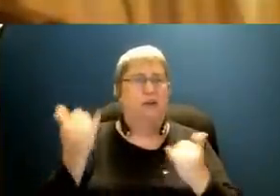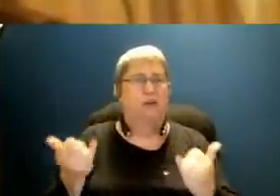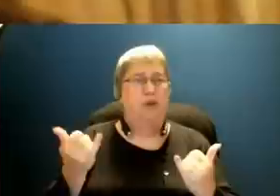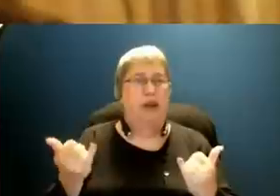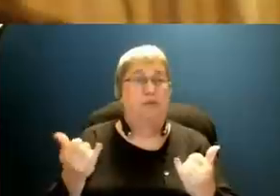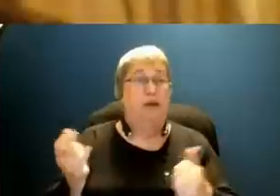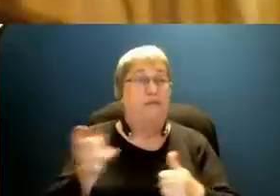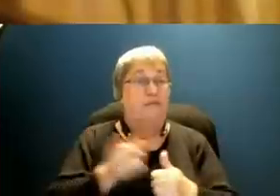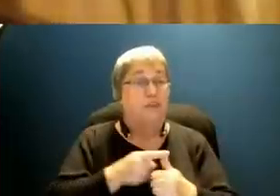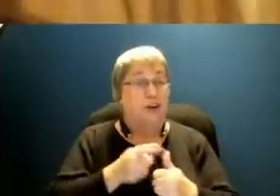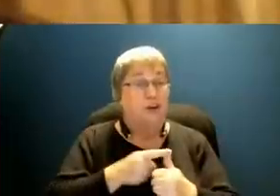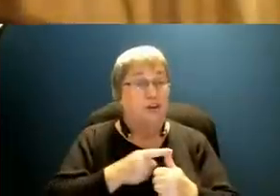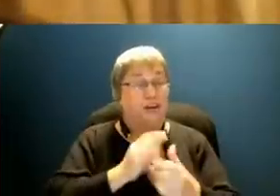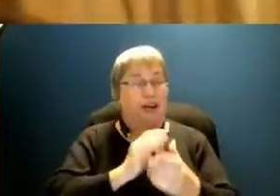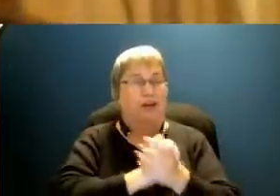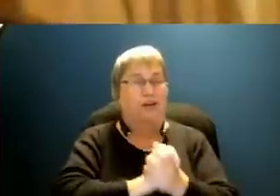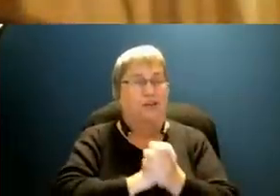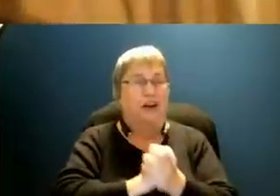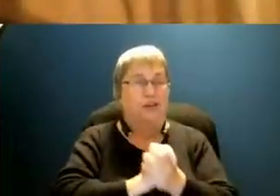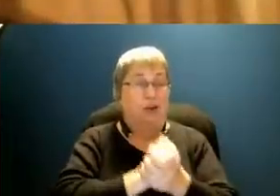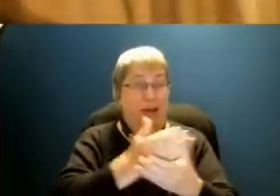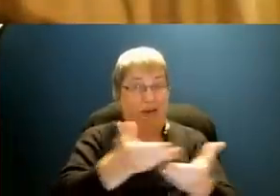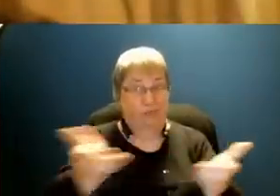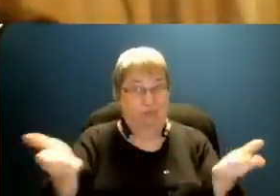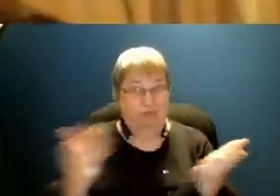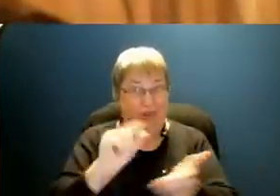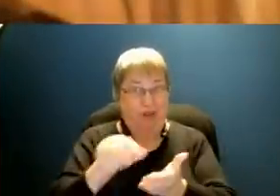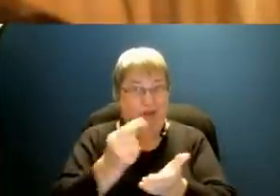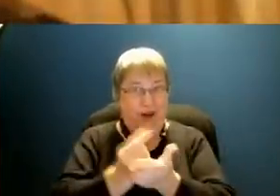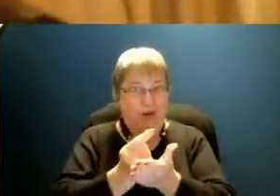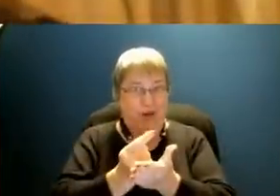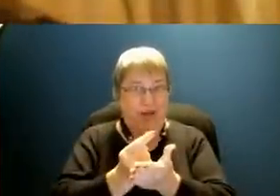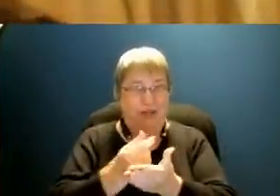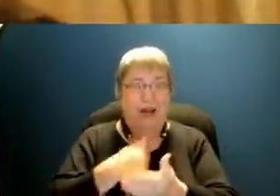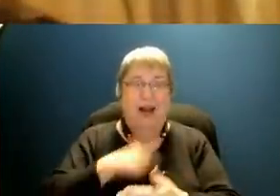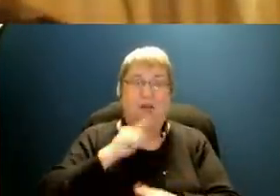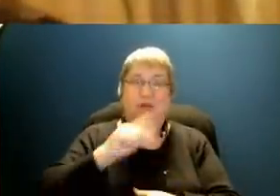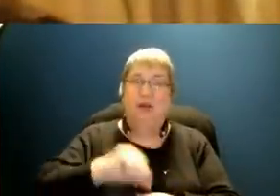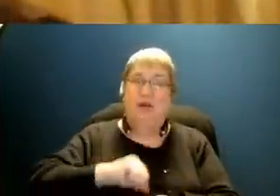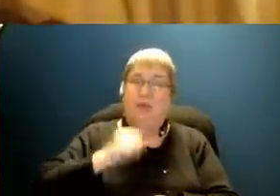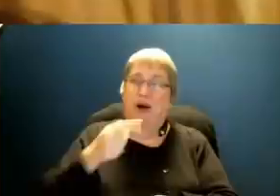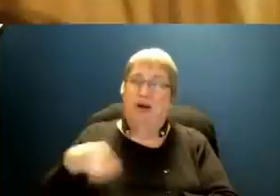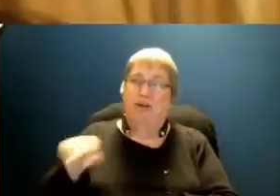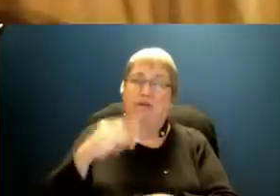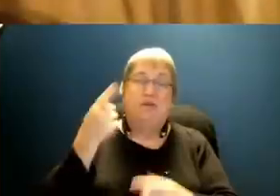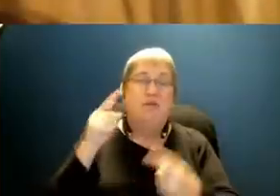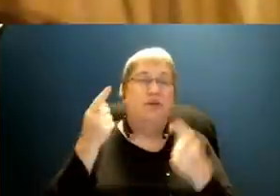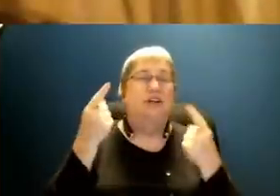First, I want to congratulate my fellow graduates. I am so proud of you for achieving your goals.